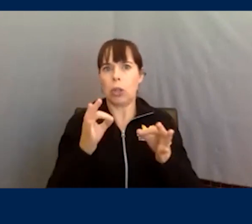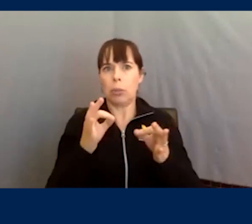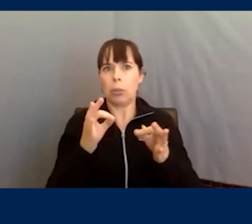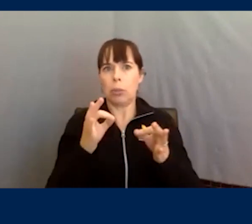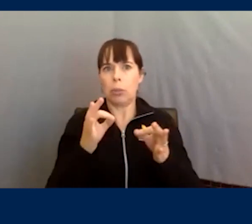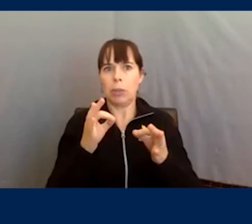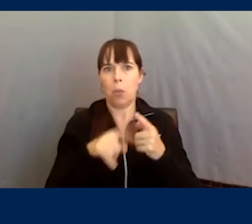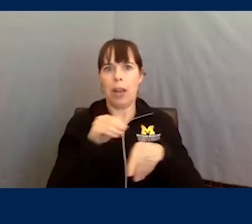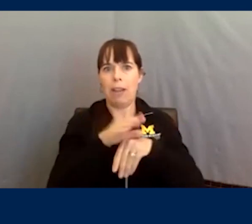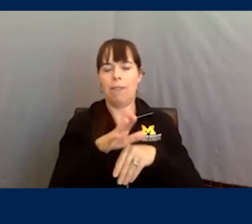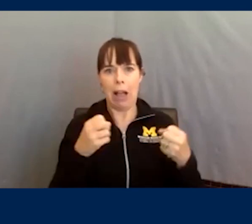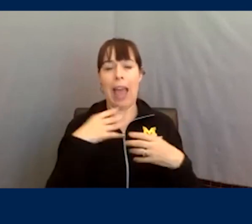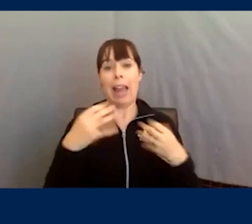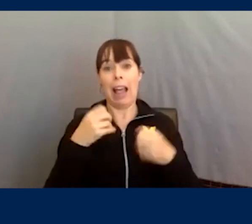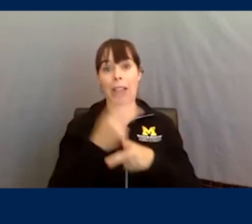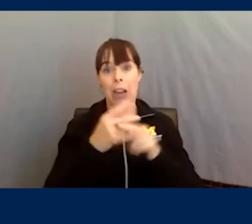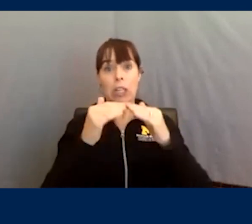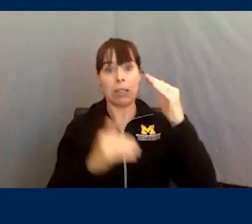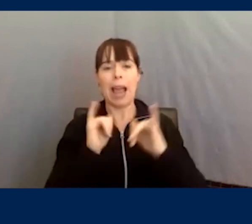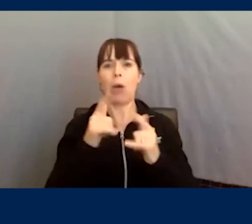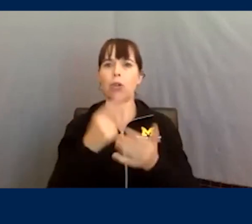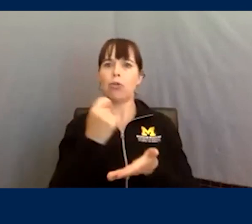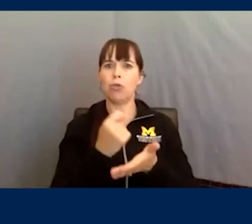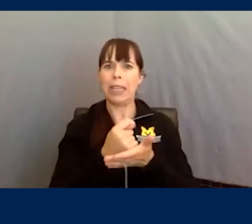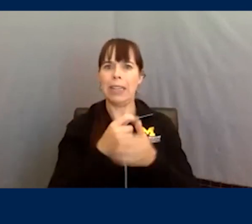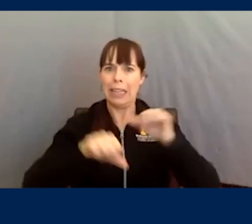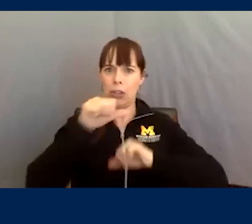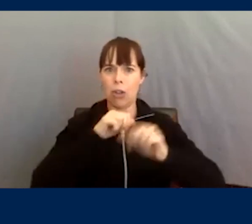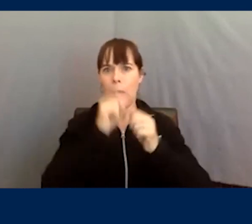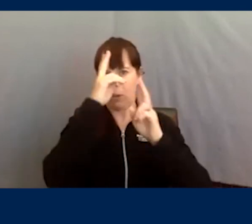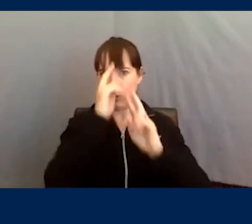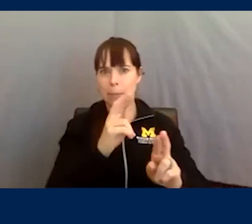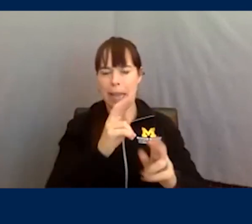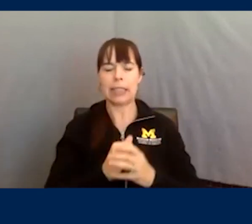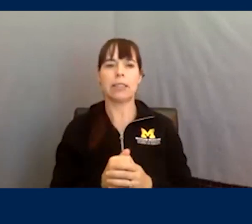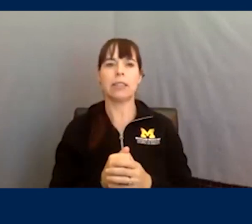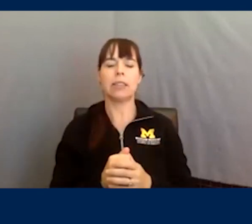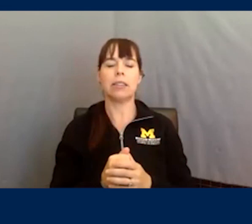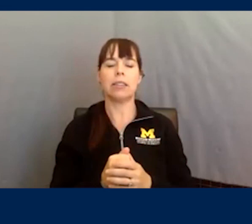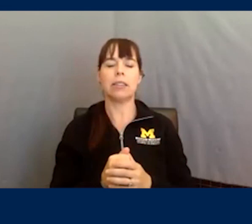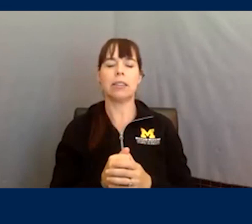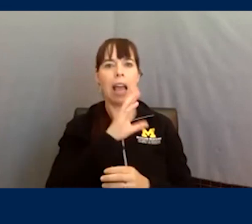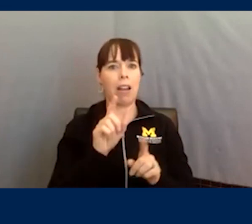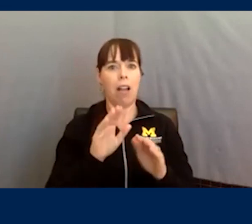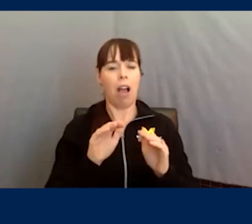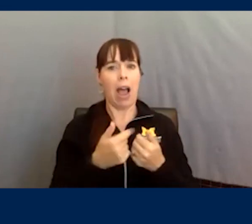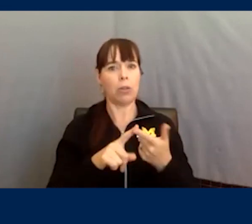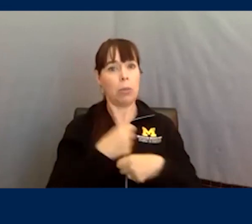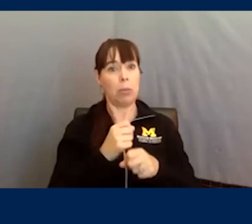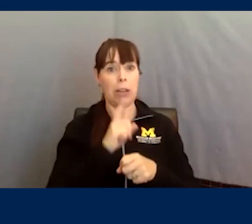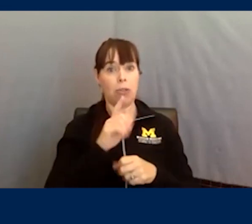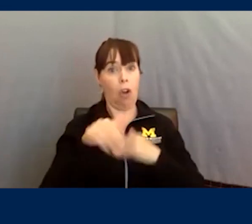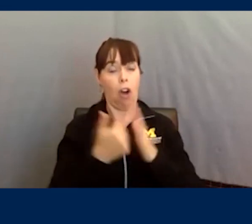healthcare disparity and how to treat one another with respect, and to make sure that